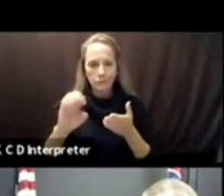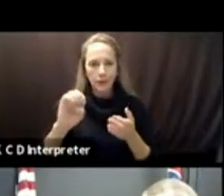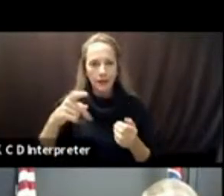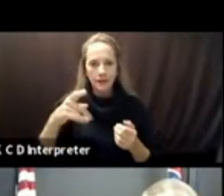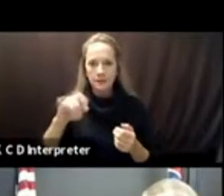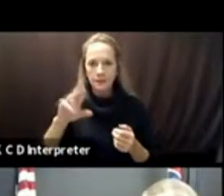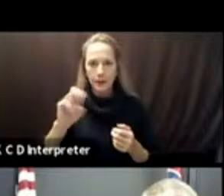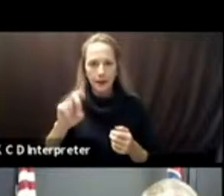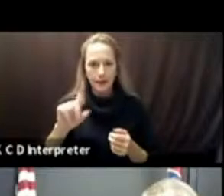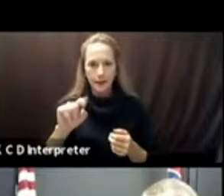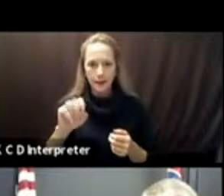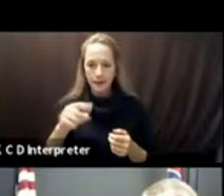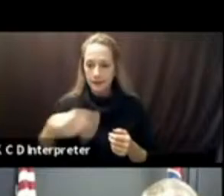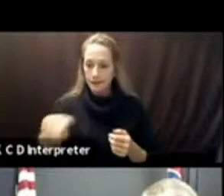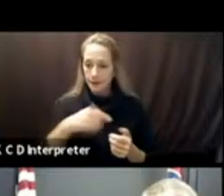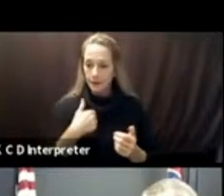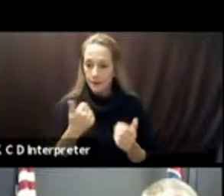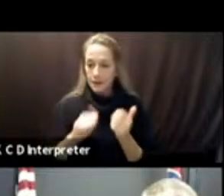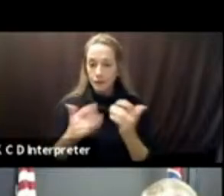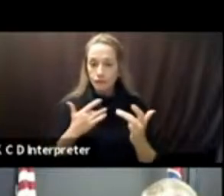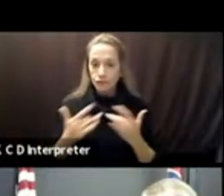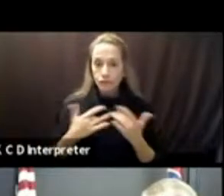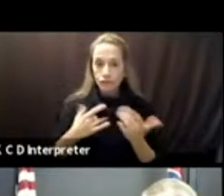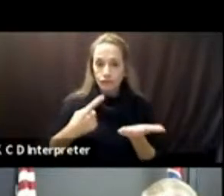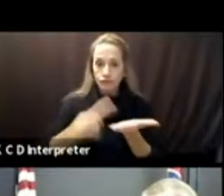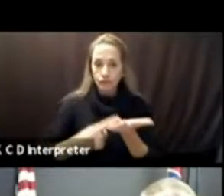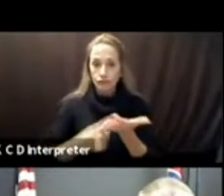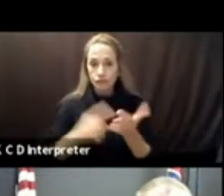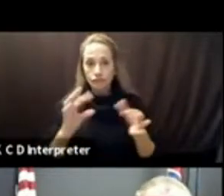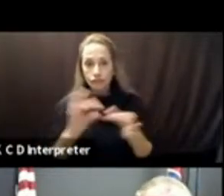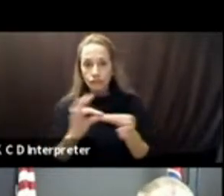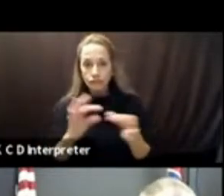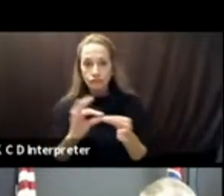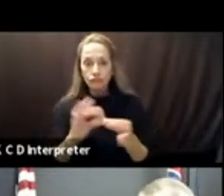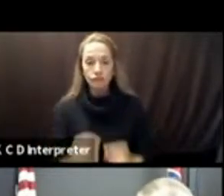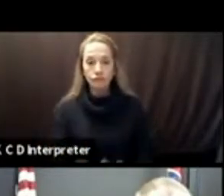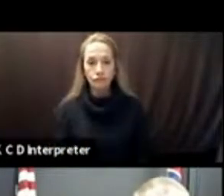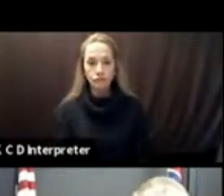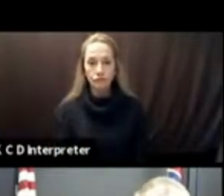questions, concerns about 2020-1?